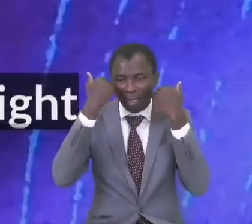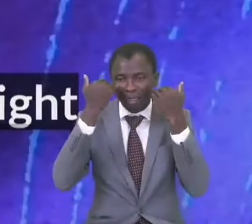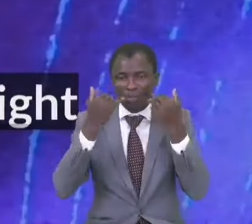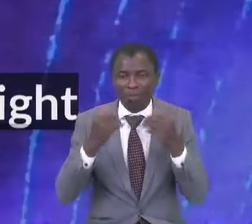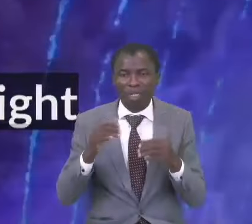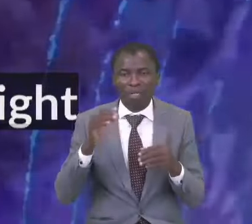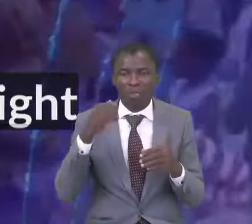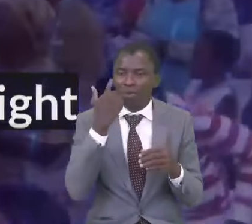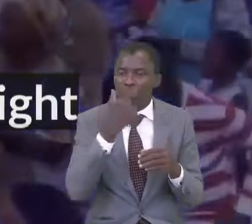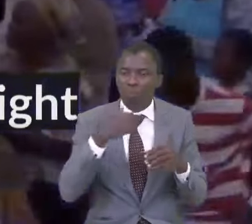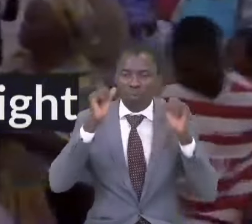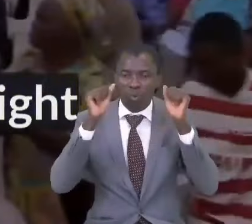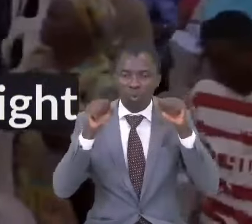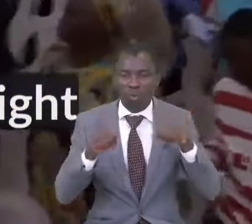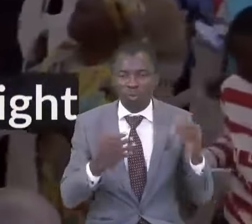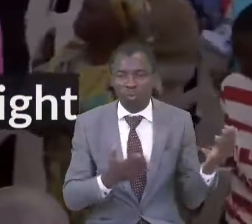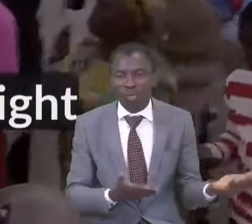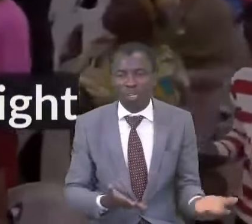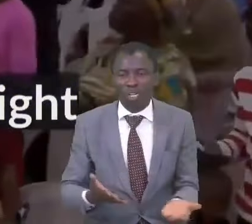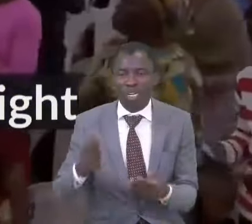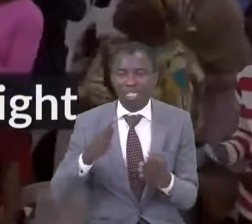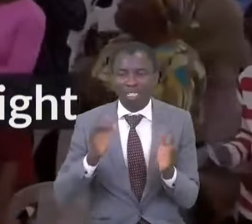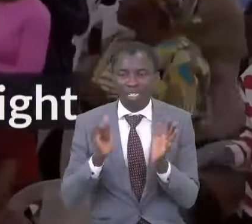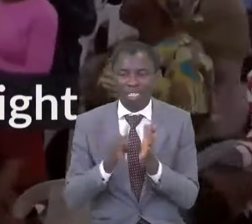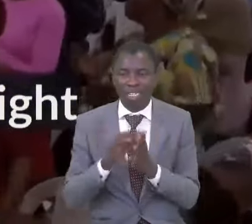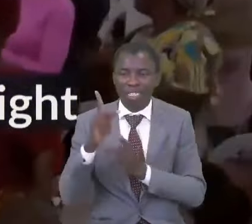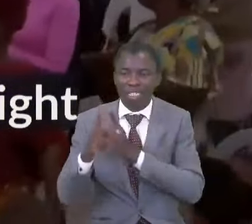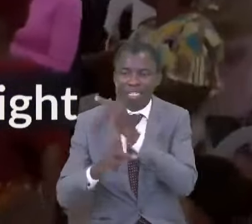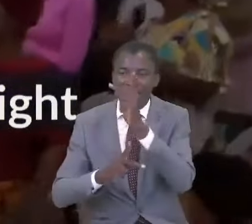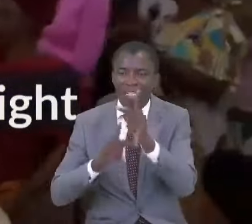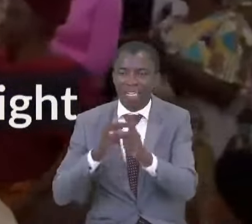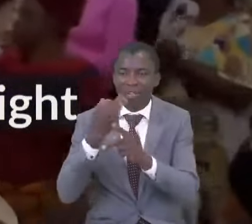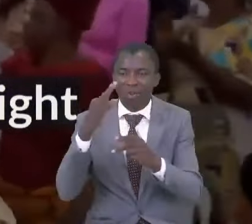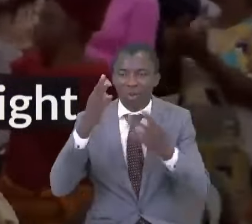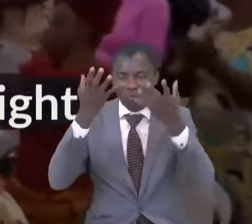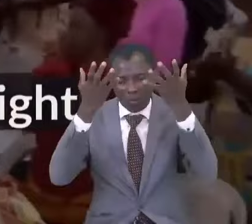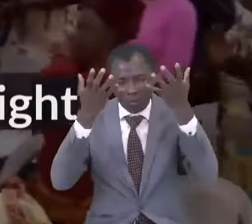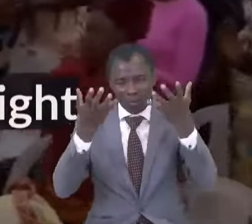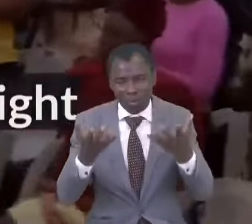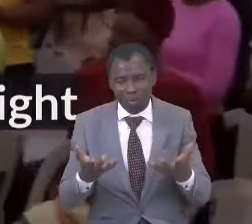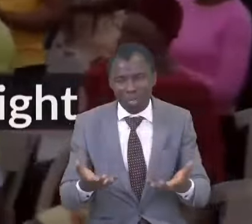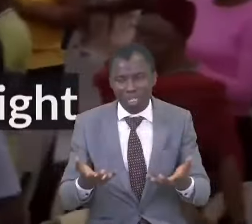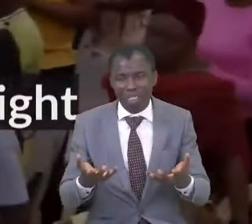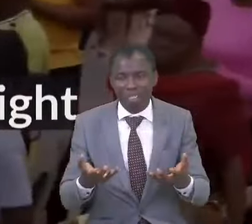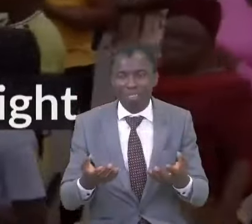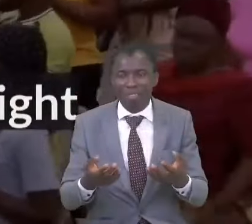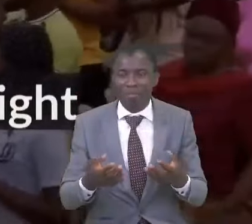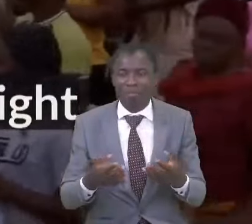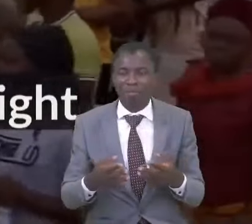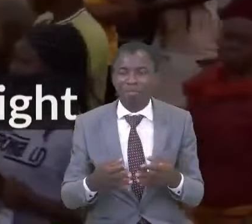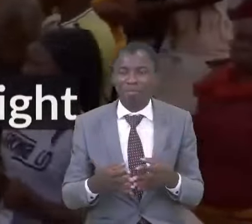Who could carry that kind of